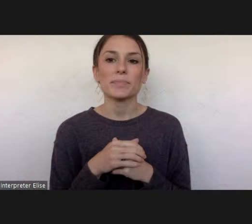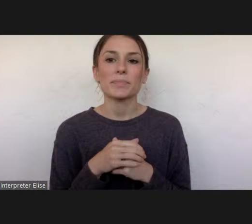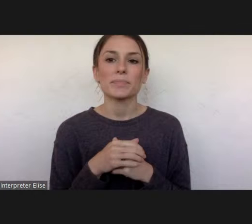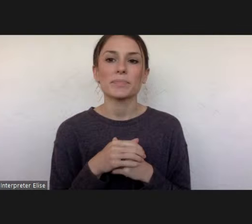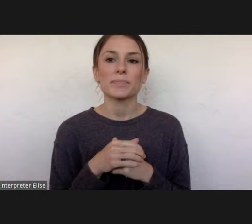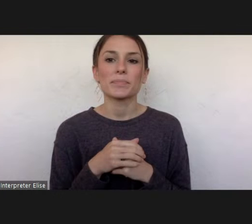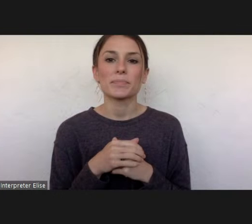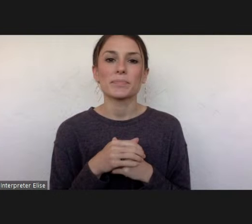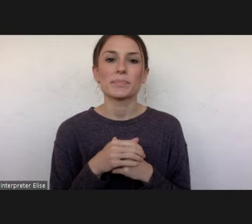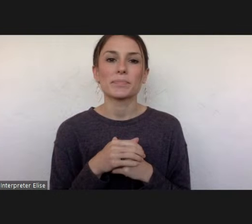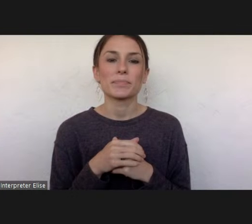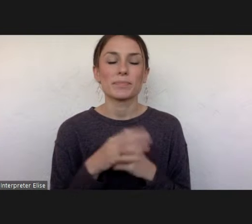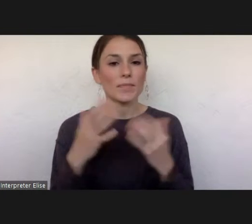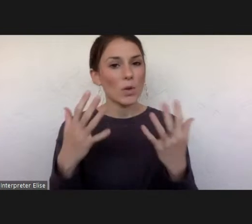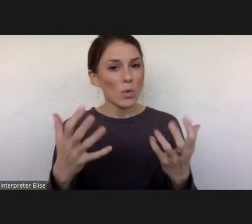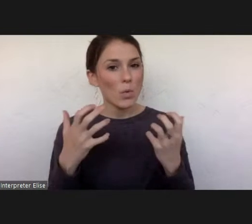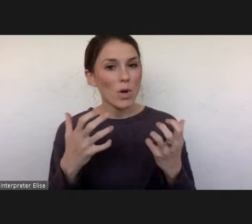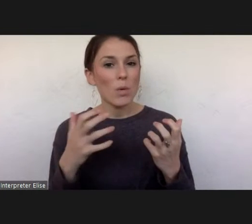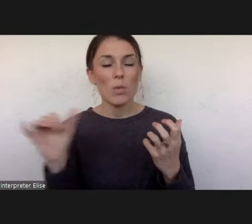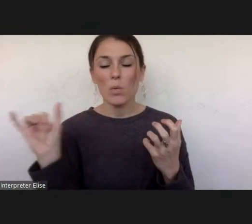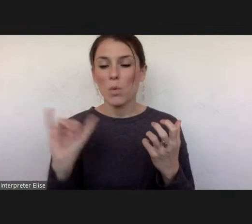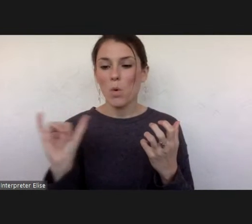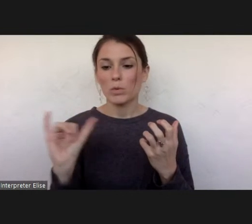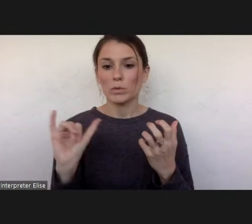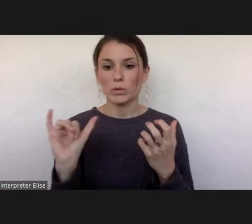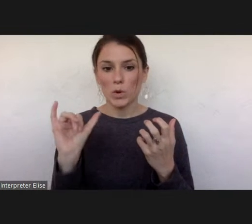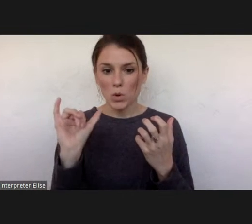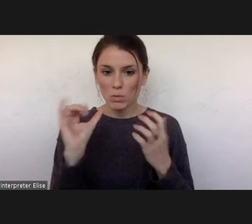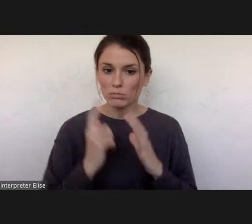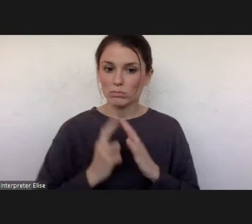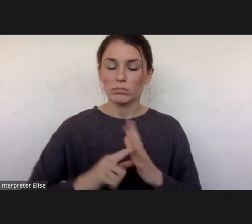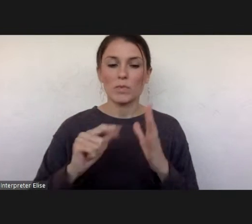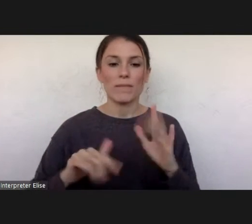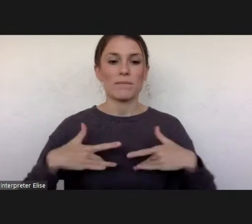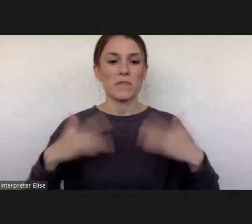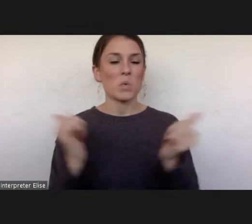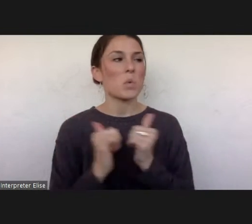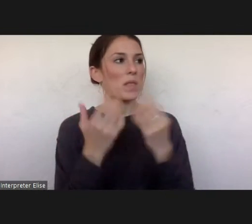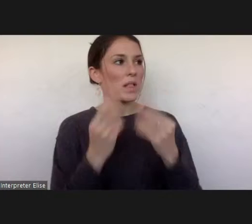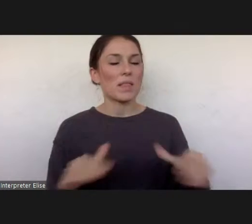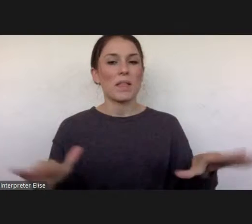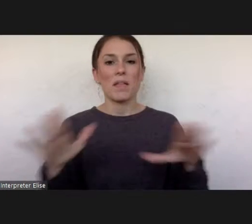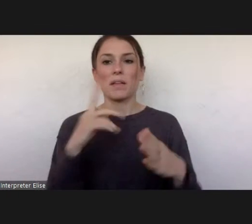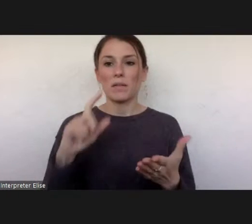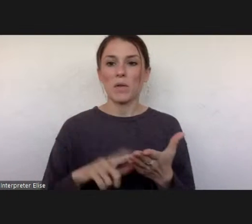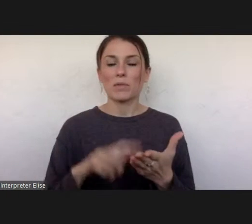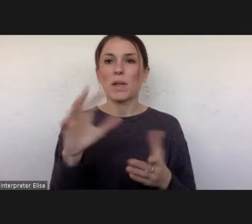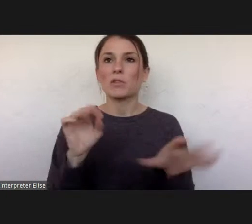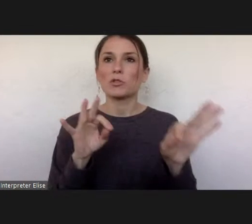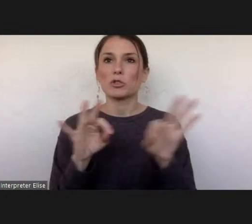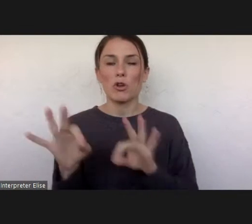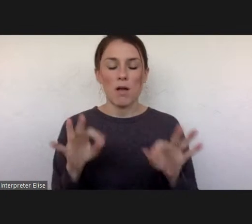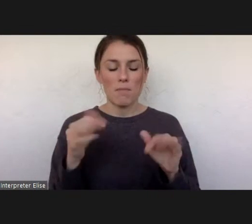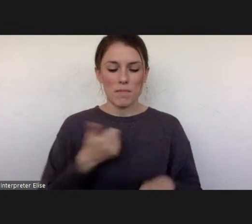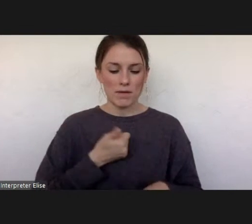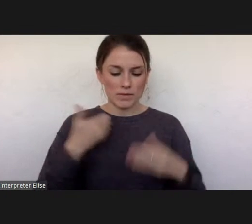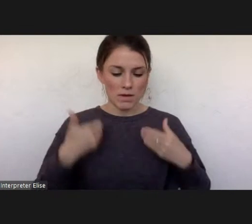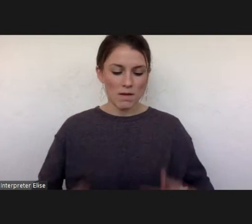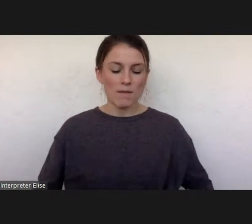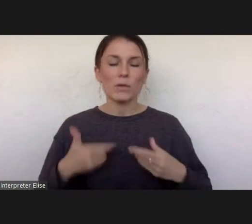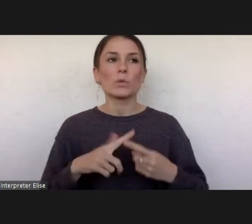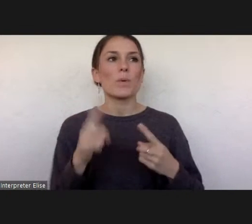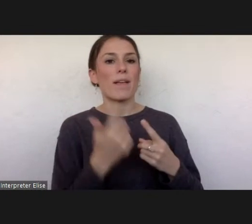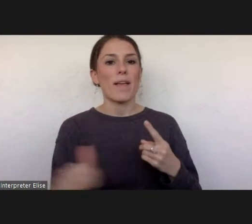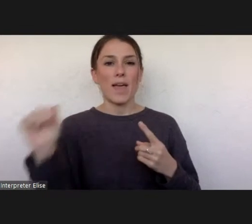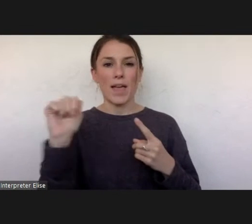I would also like to kick off this event with a land acknowledgement and describe myself to any guests who